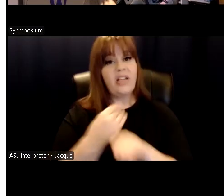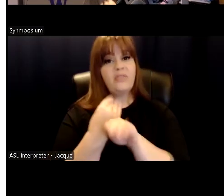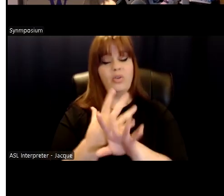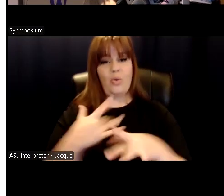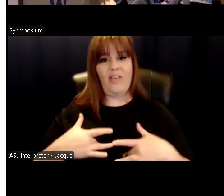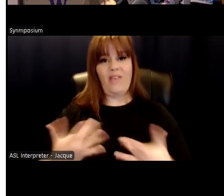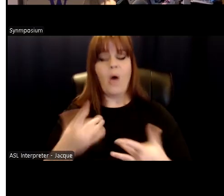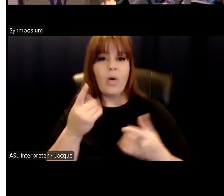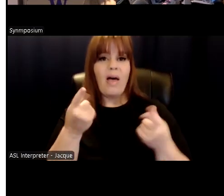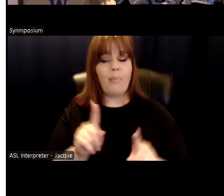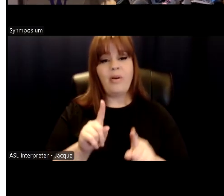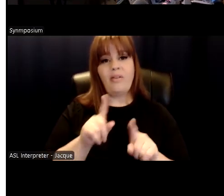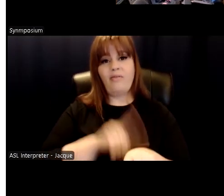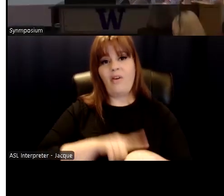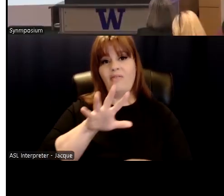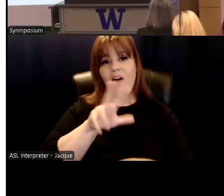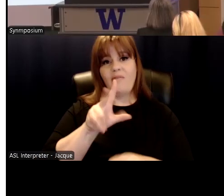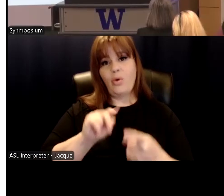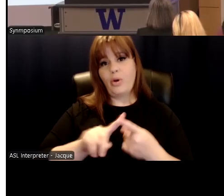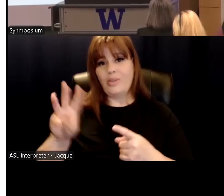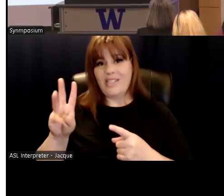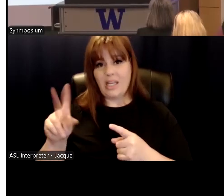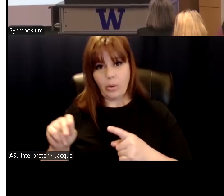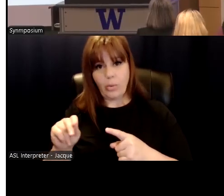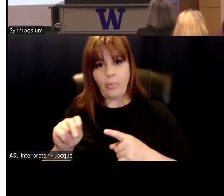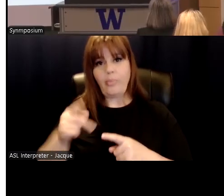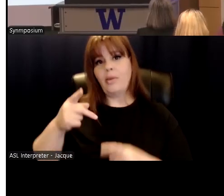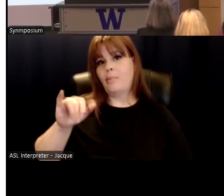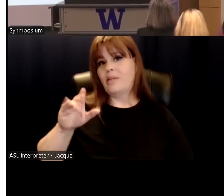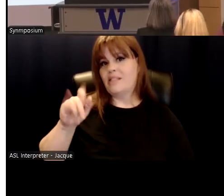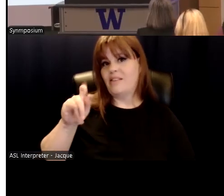from 5:30 p.m. to 6:30 p.m. Pacific time.